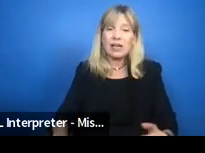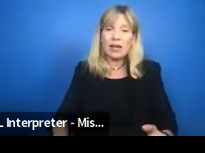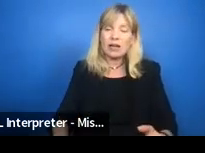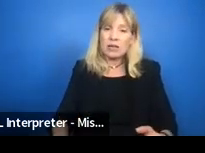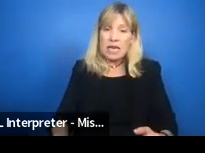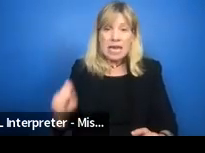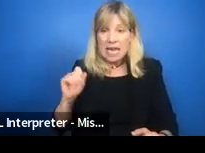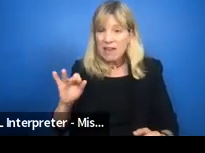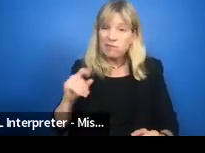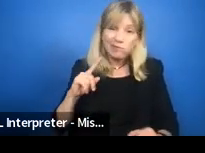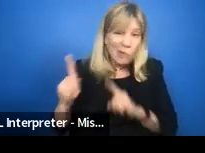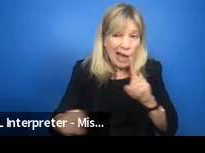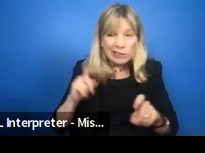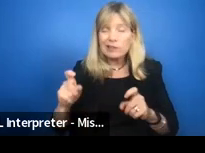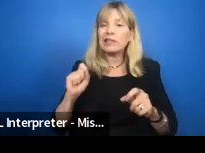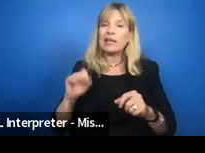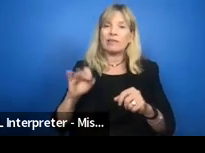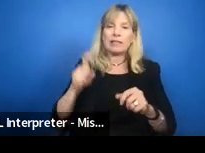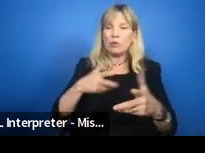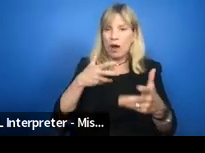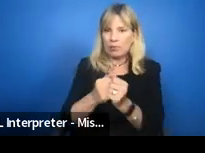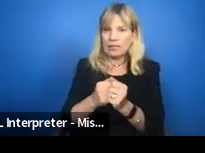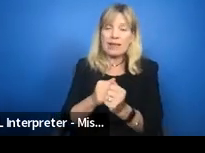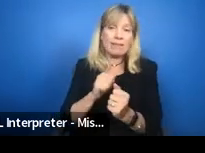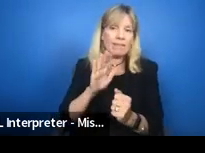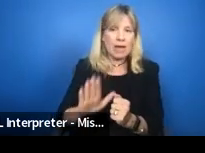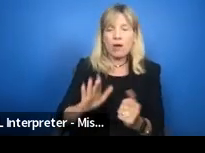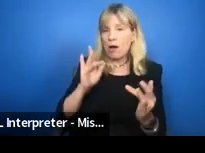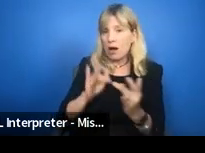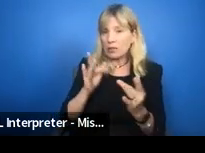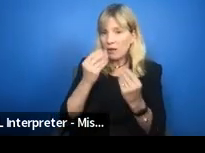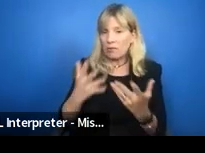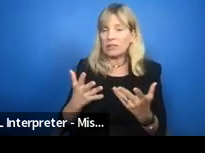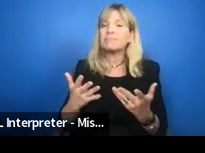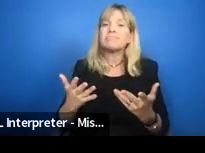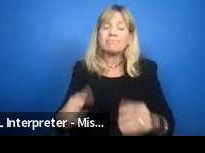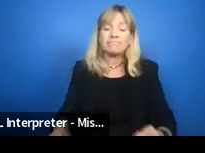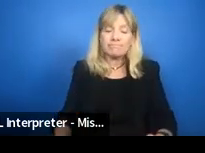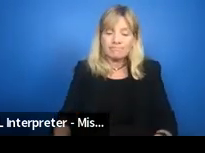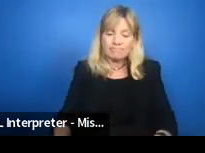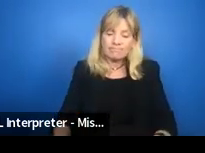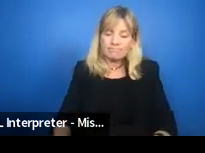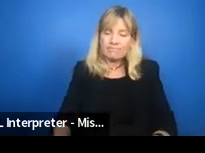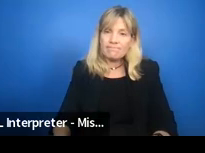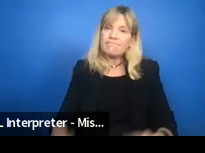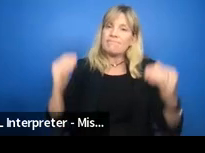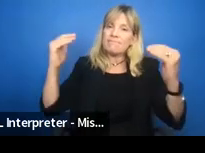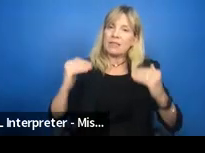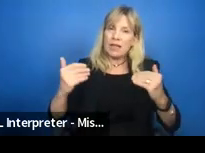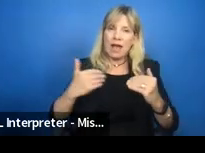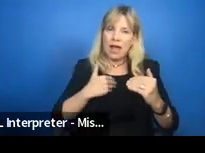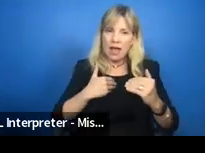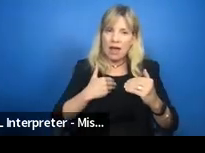if they have questions or if they need to update their contact information that's on file. Next, I have